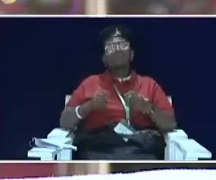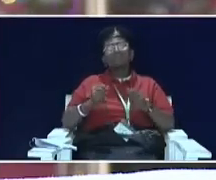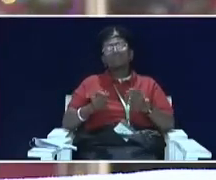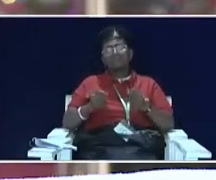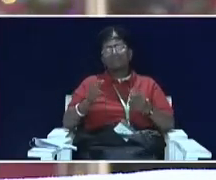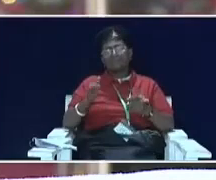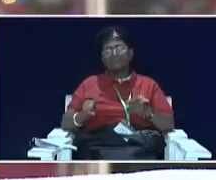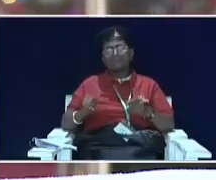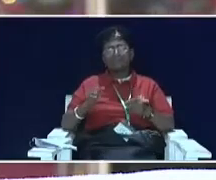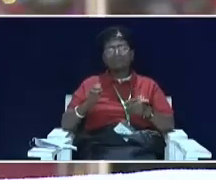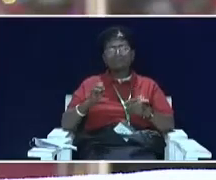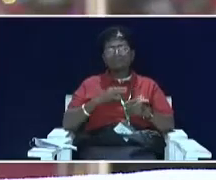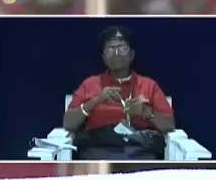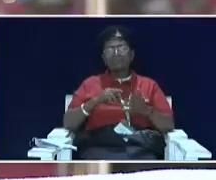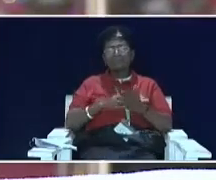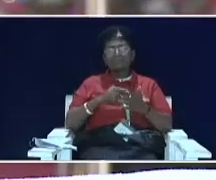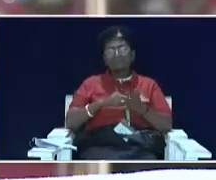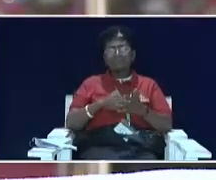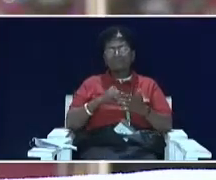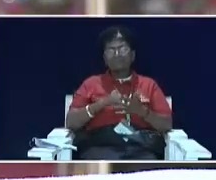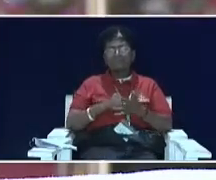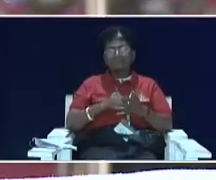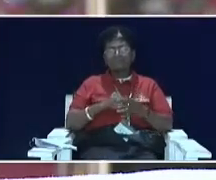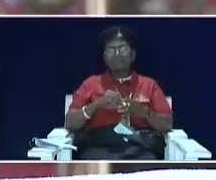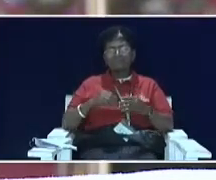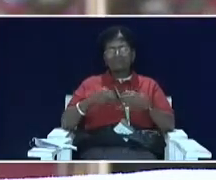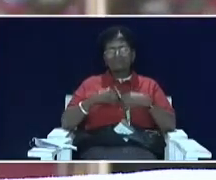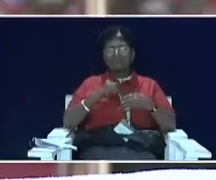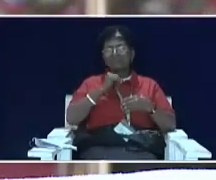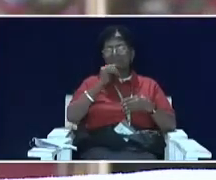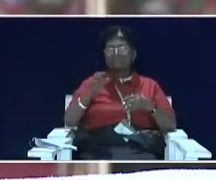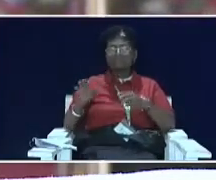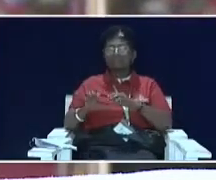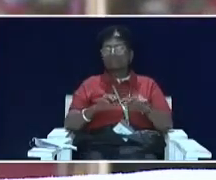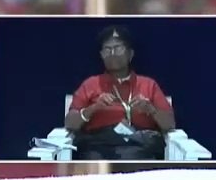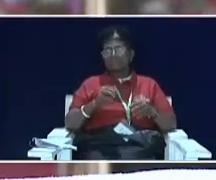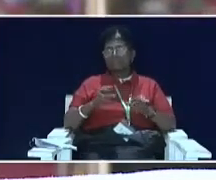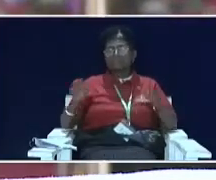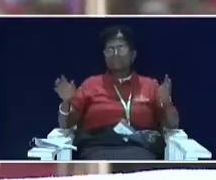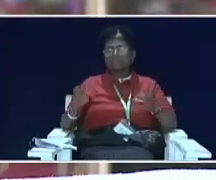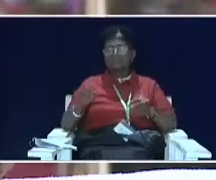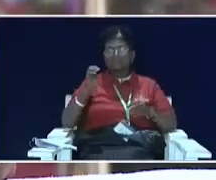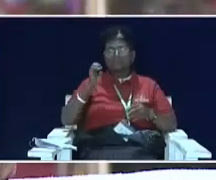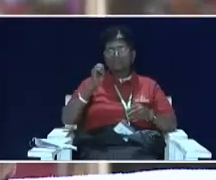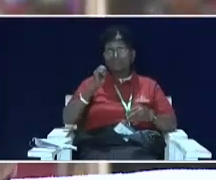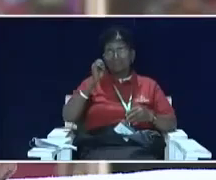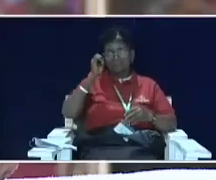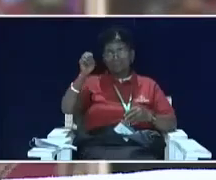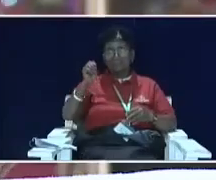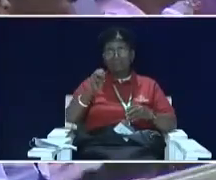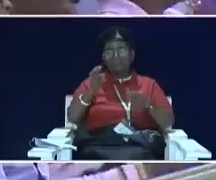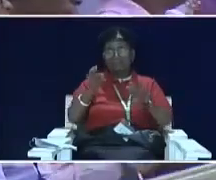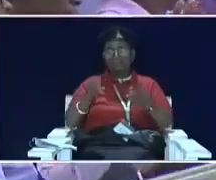He hasn't done much, he will just get tired. The Lord asked me to tell you, He has taken care of